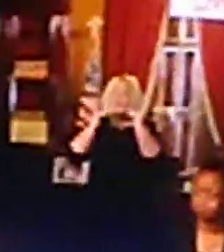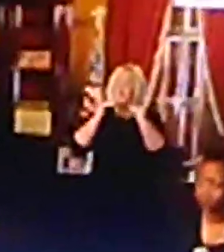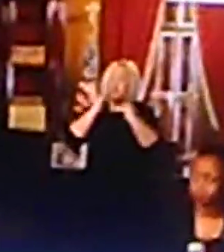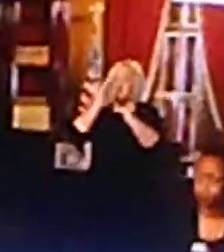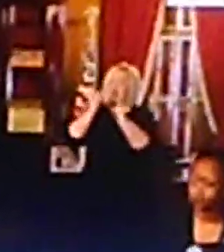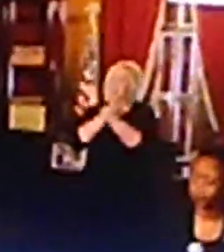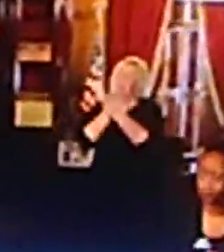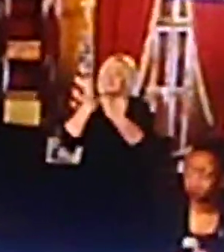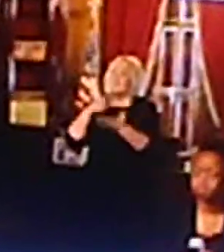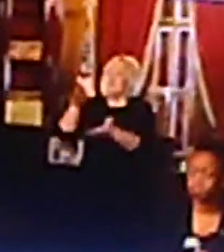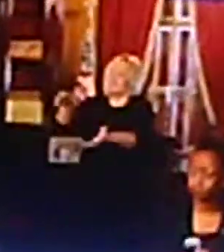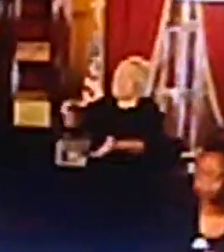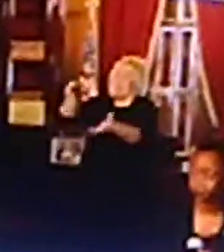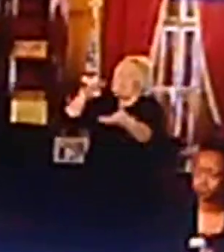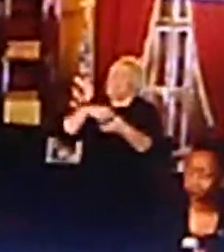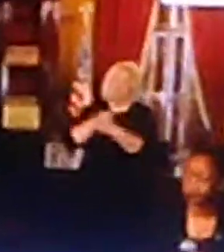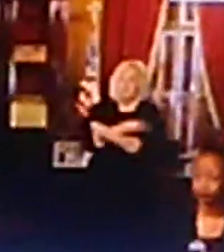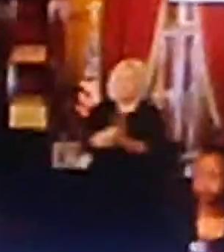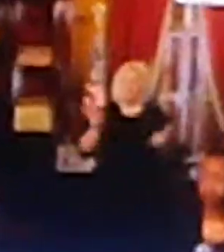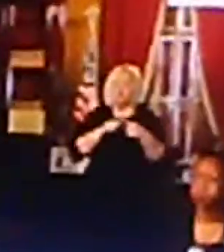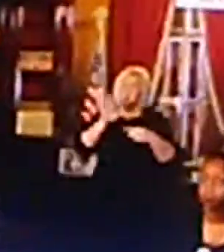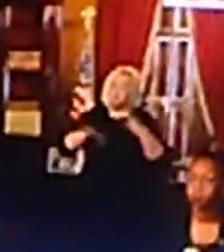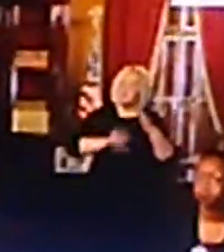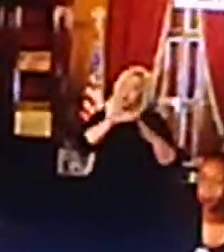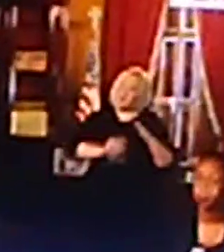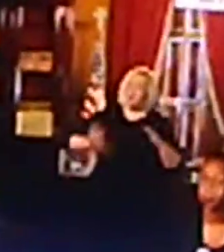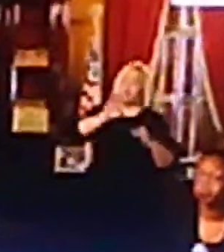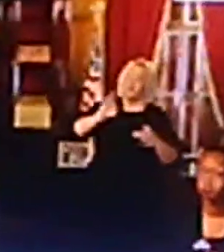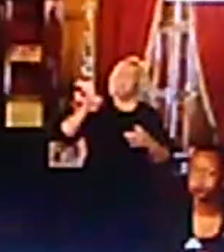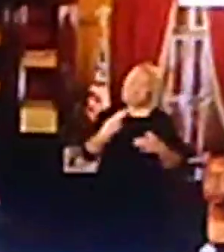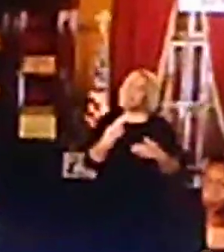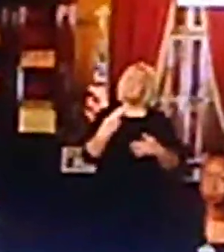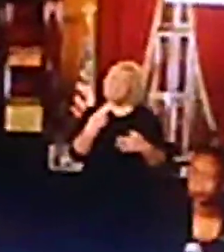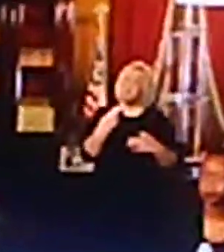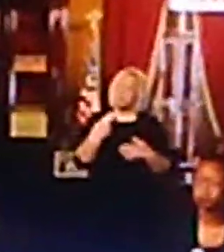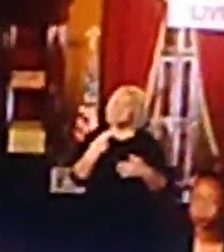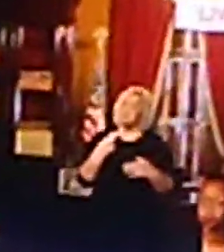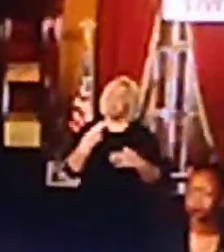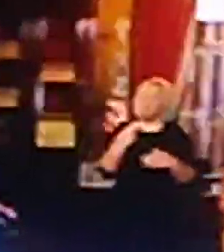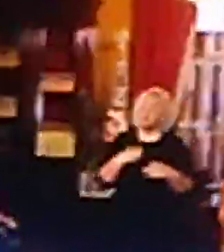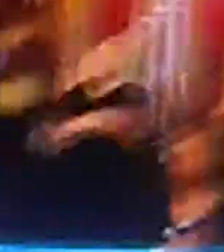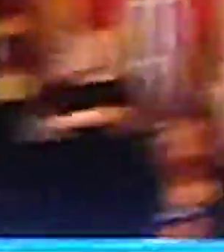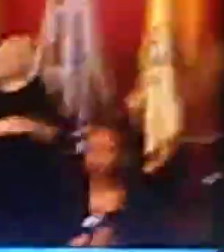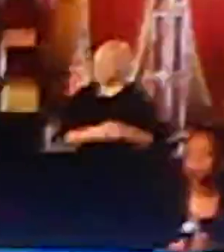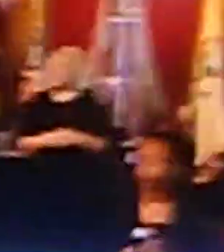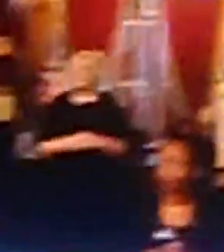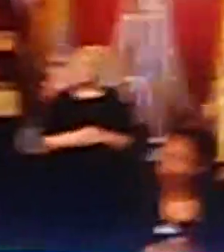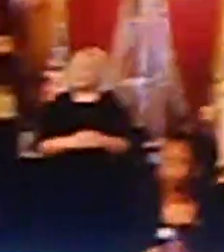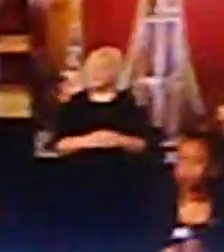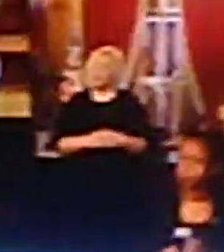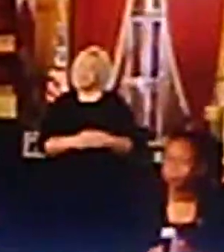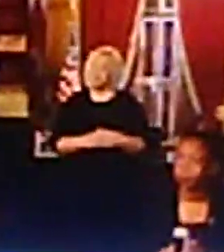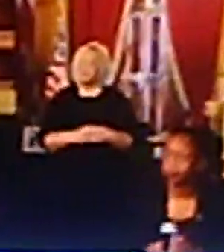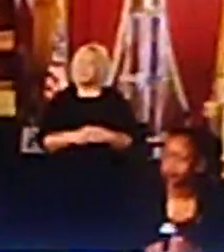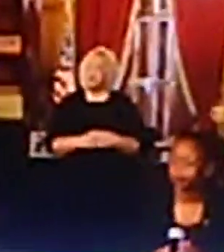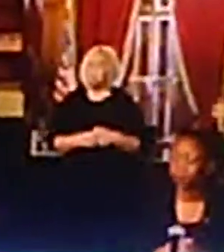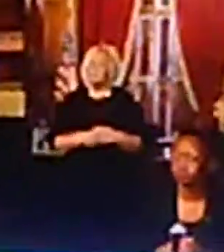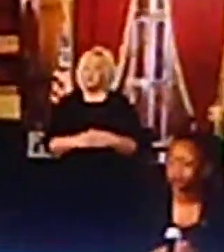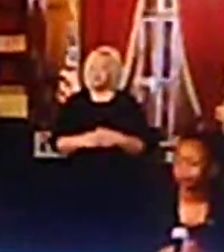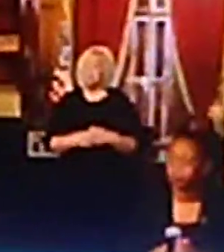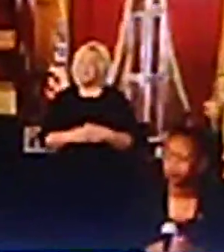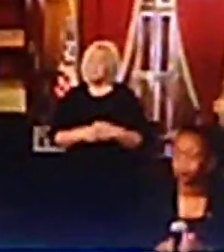all will get to Michigan as our contracts reflect and require. Getting